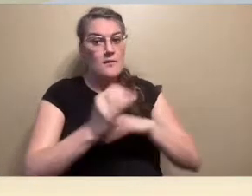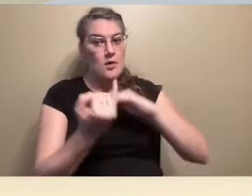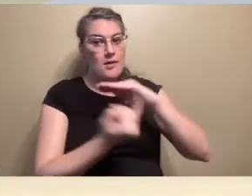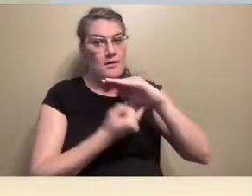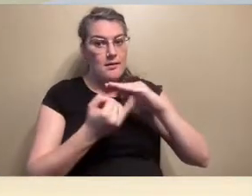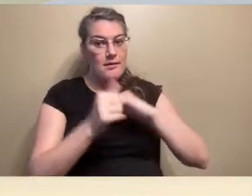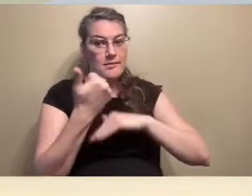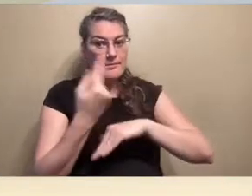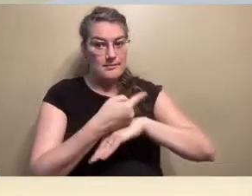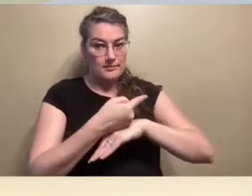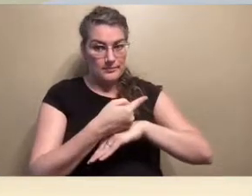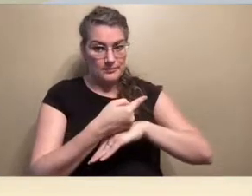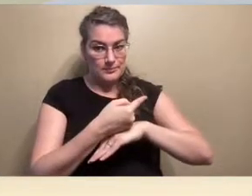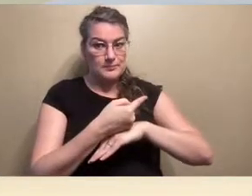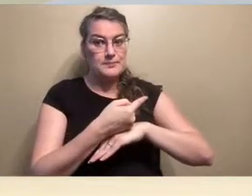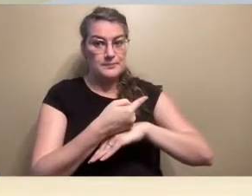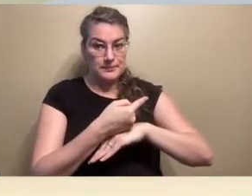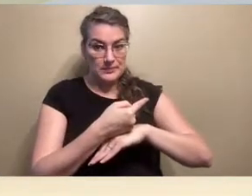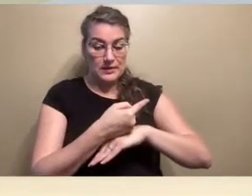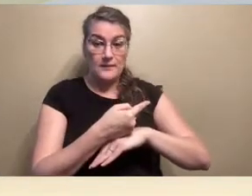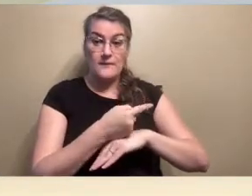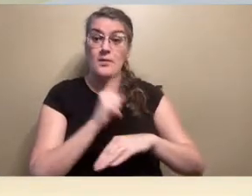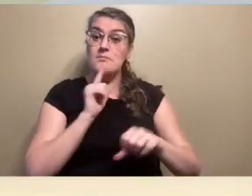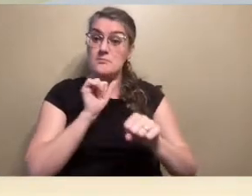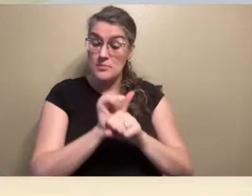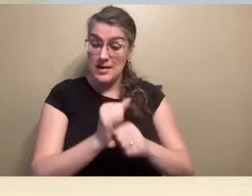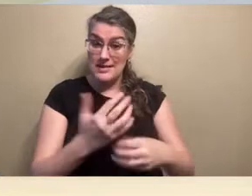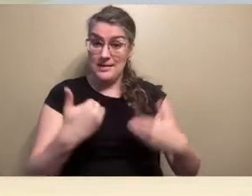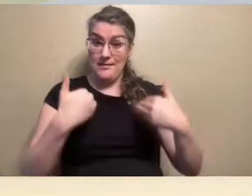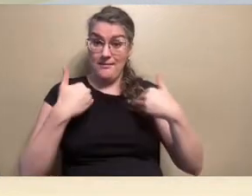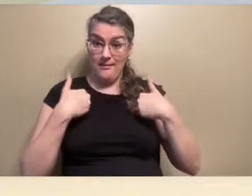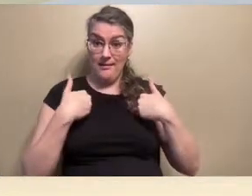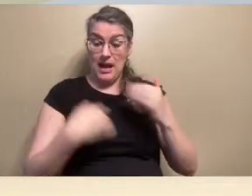of symptoms or from the day of their positive test,